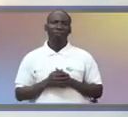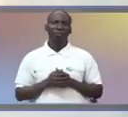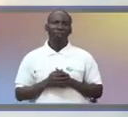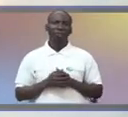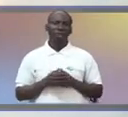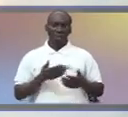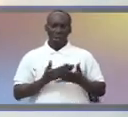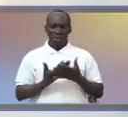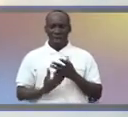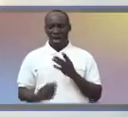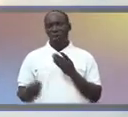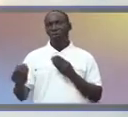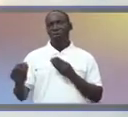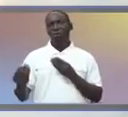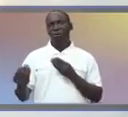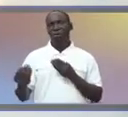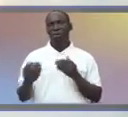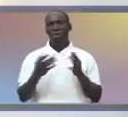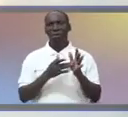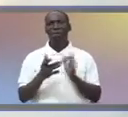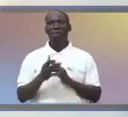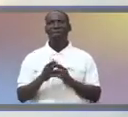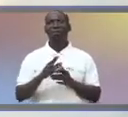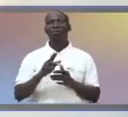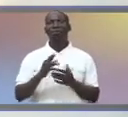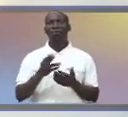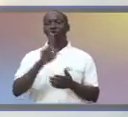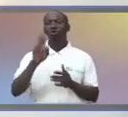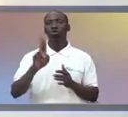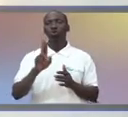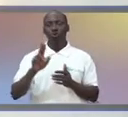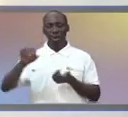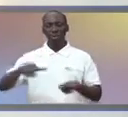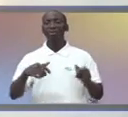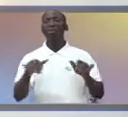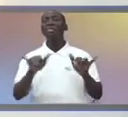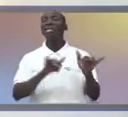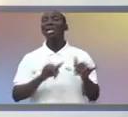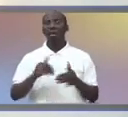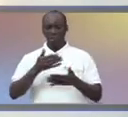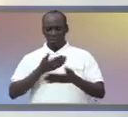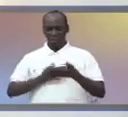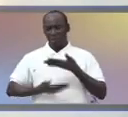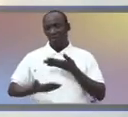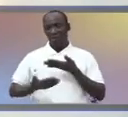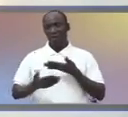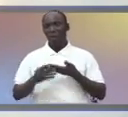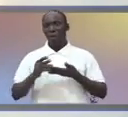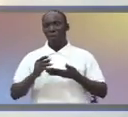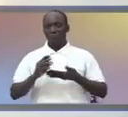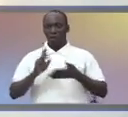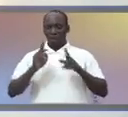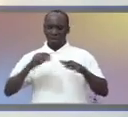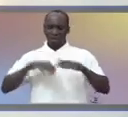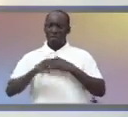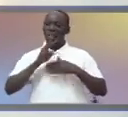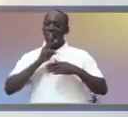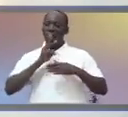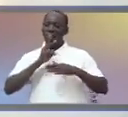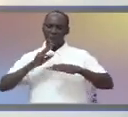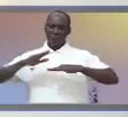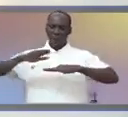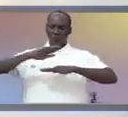Jesus de esubo toto awo ho se se oni ba edinu nsuo no ma nsuo kata no ho nyina na ya se nsuo